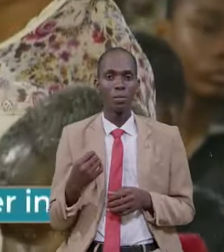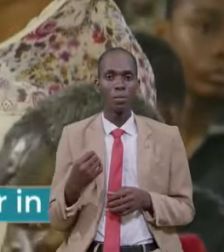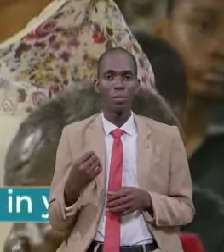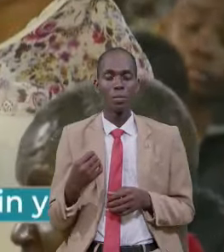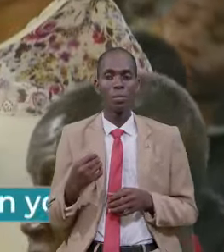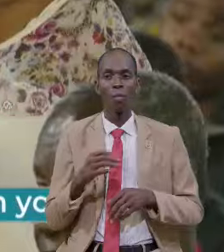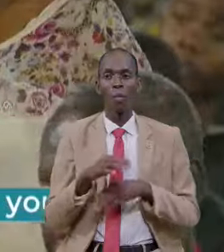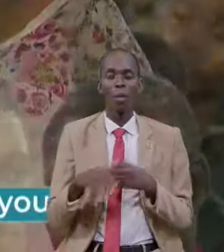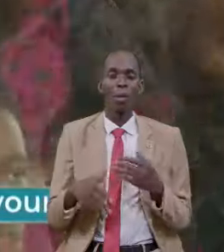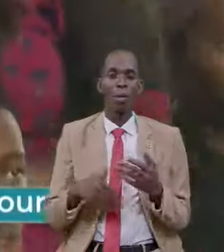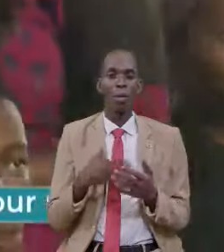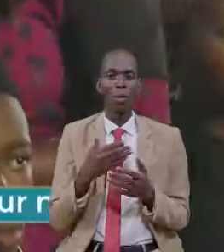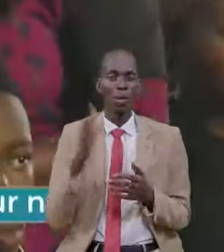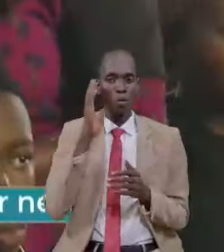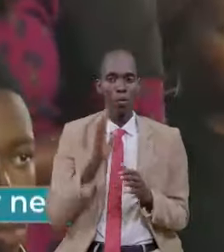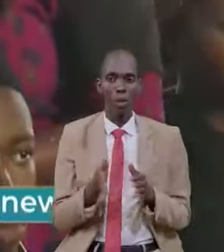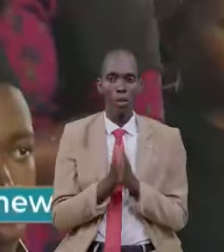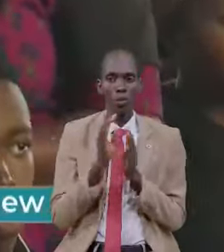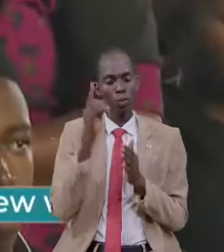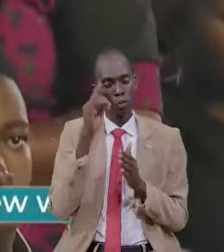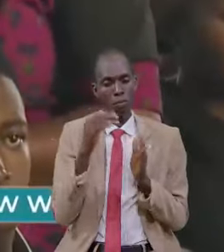that they will ask you to supply to them.